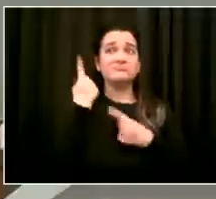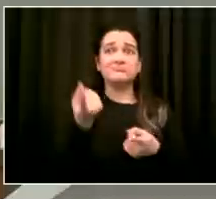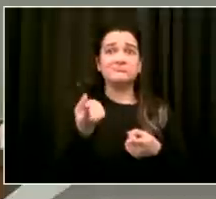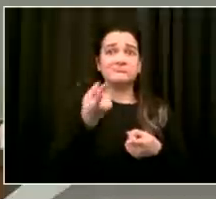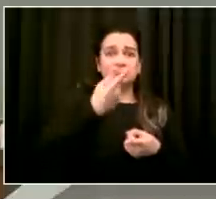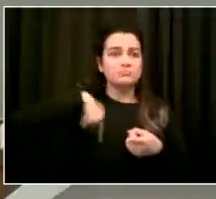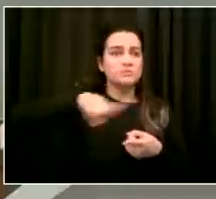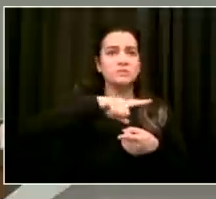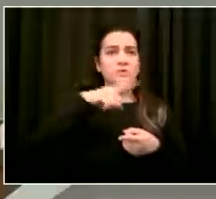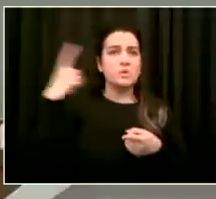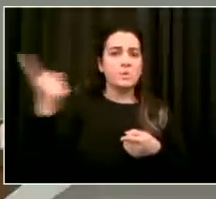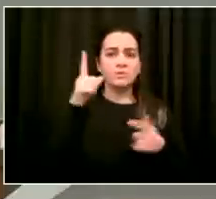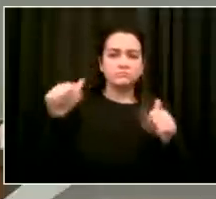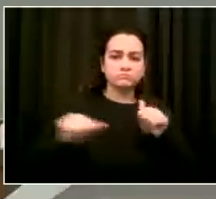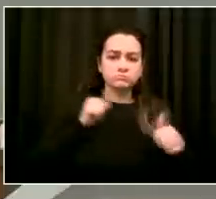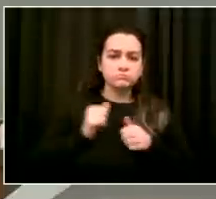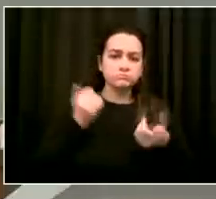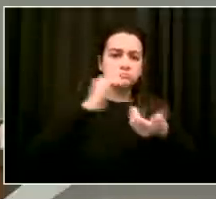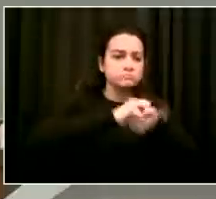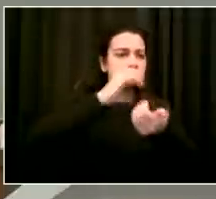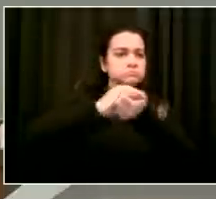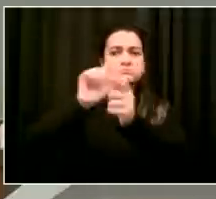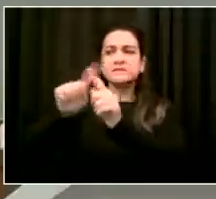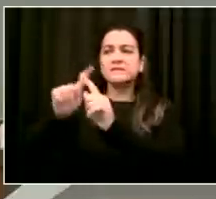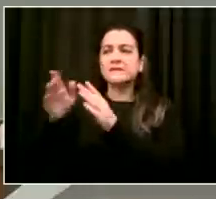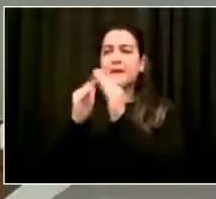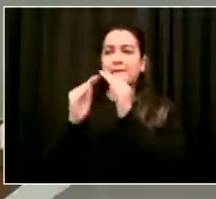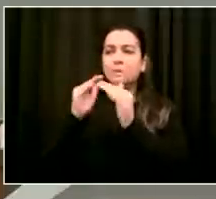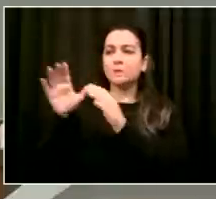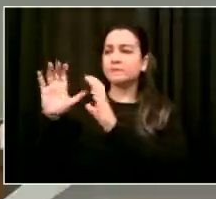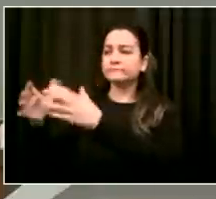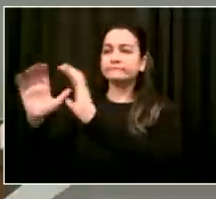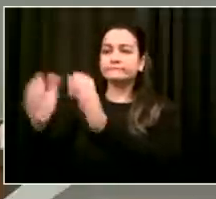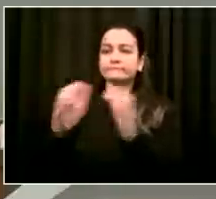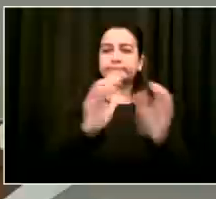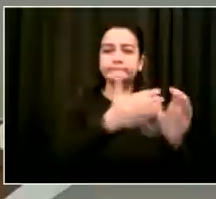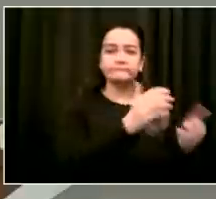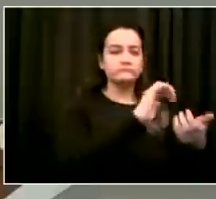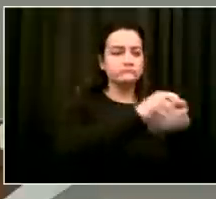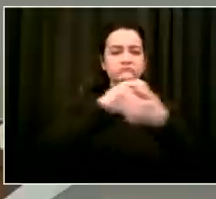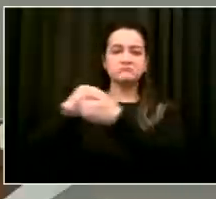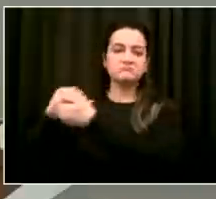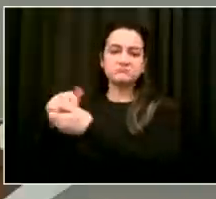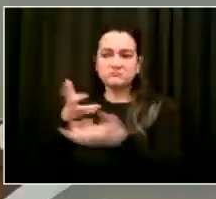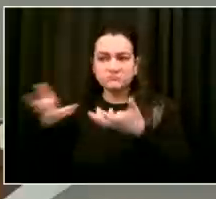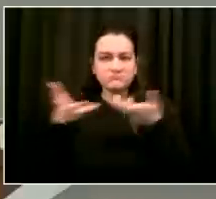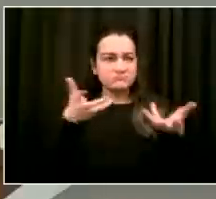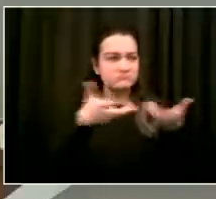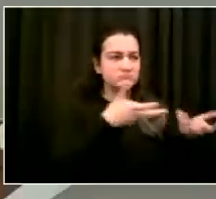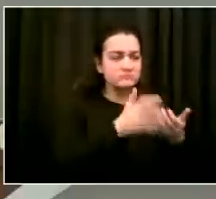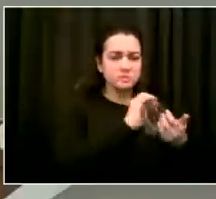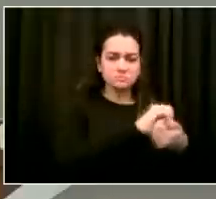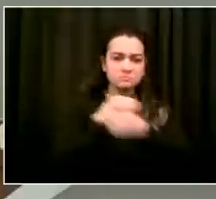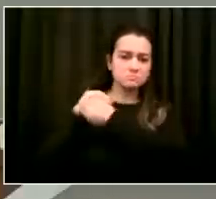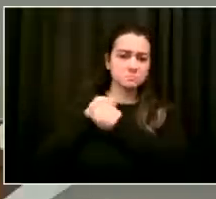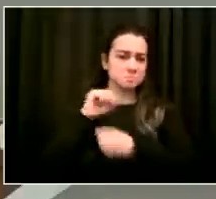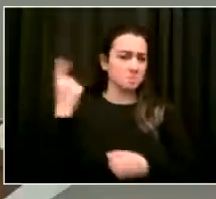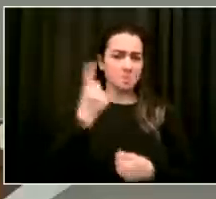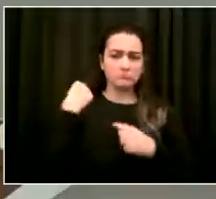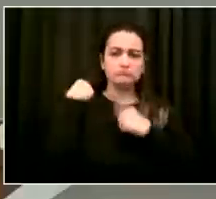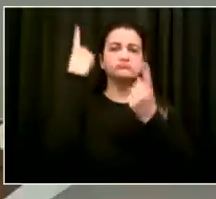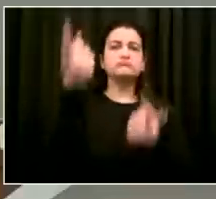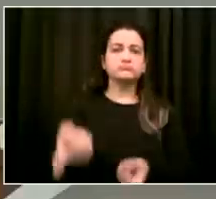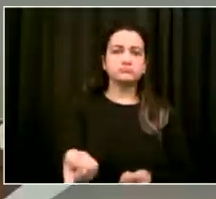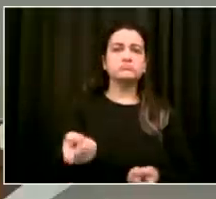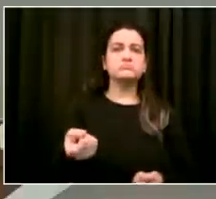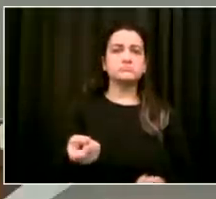the test and trace core side, we work with four, we've contracts with four community-based organizations across New York City that have really been the backbone